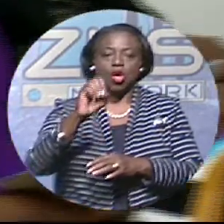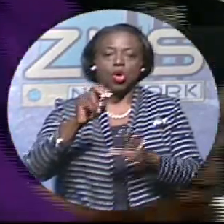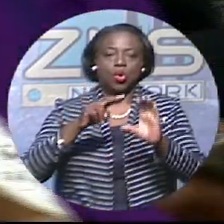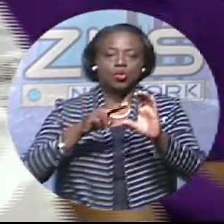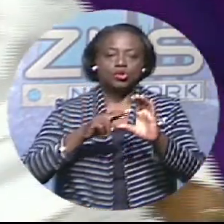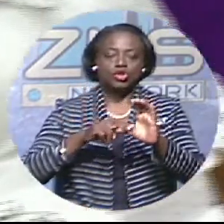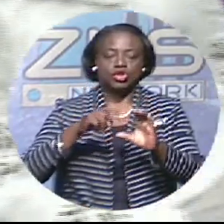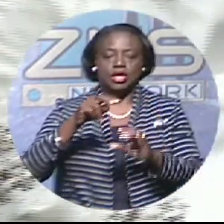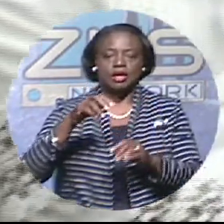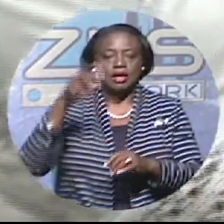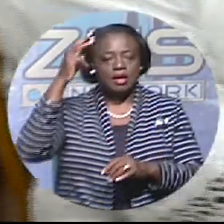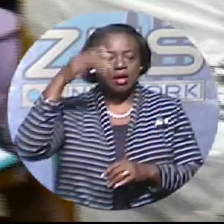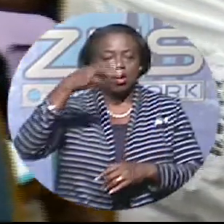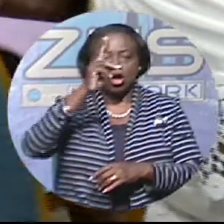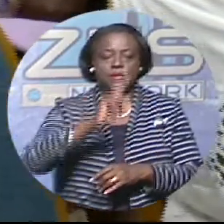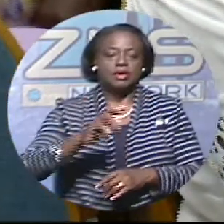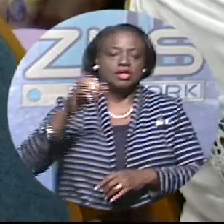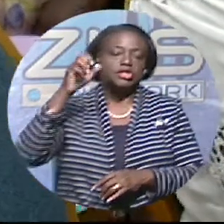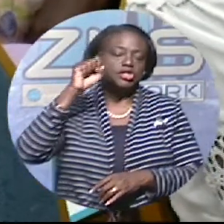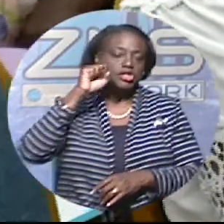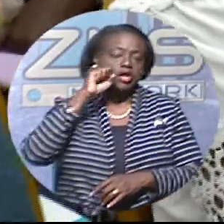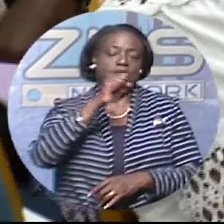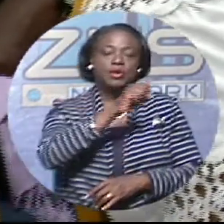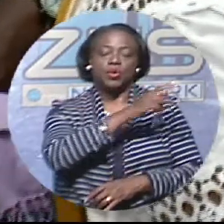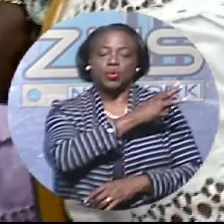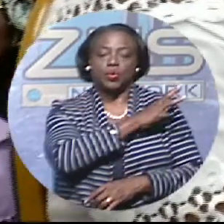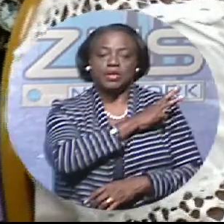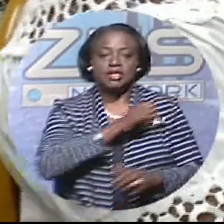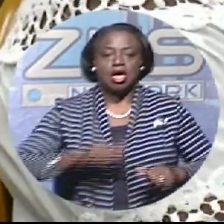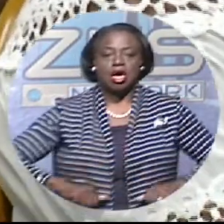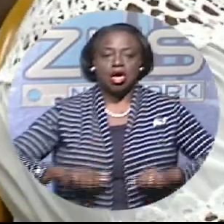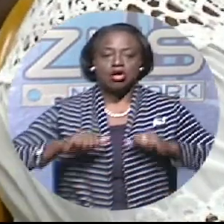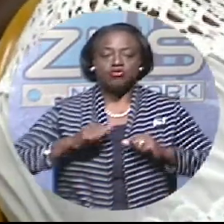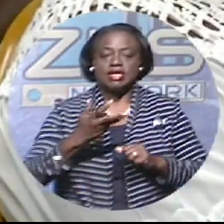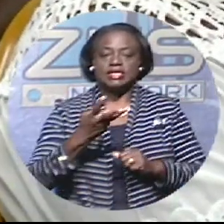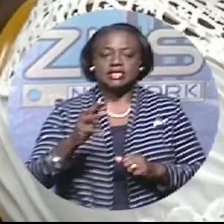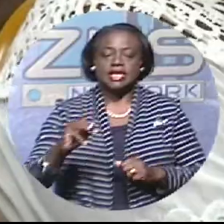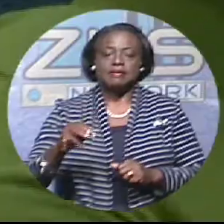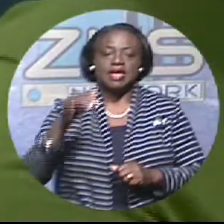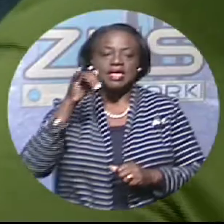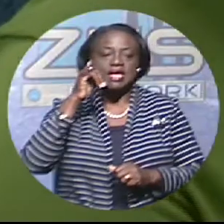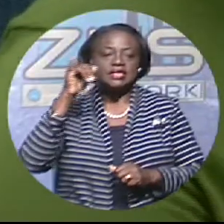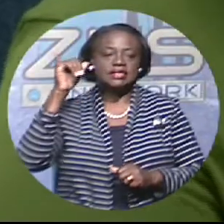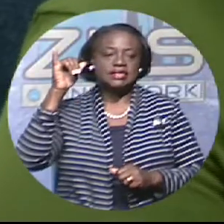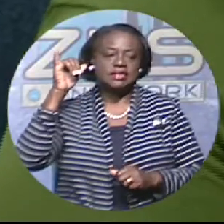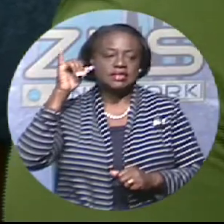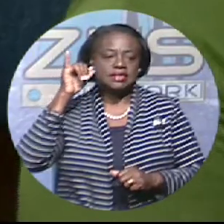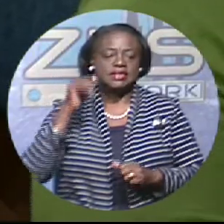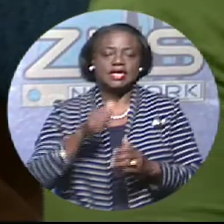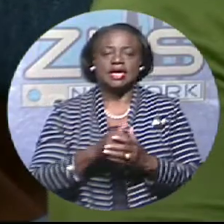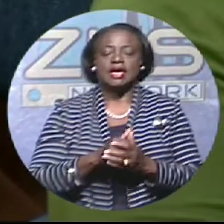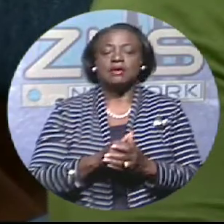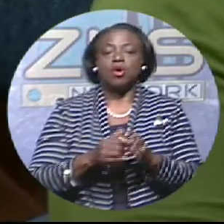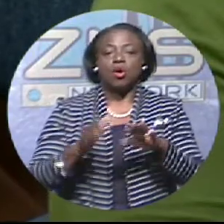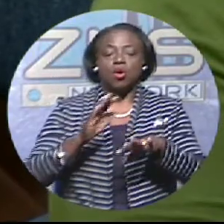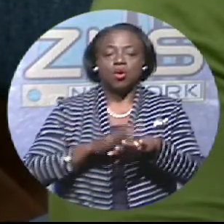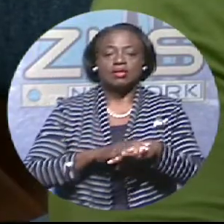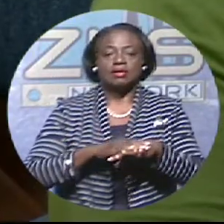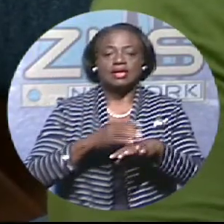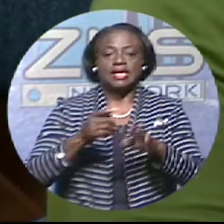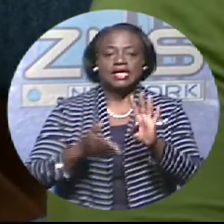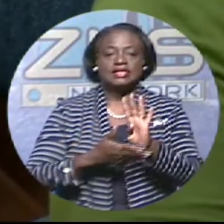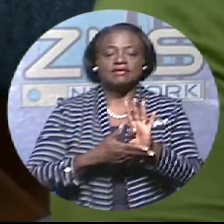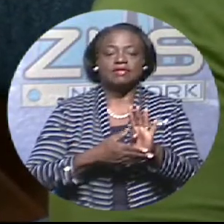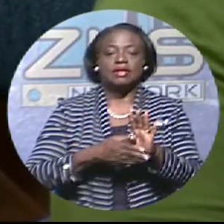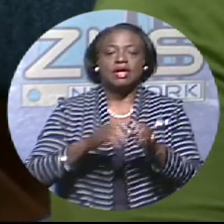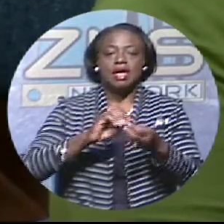Wilson, addressed them yesterday. It comes on the heels of the Vote No to Bill No. 4 campaign, where members of the Save the Bahamas